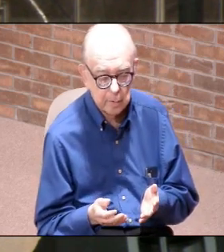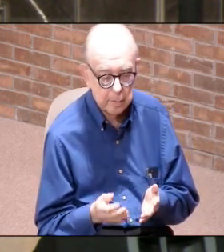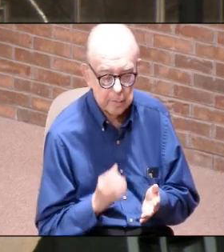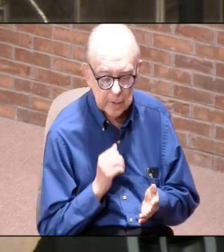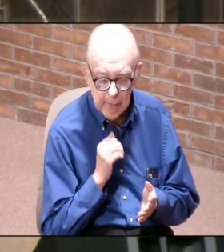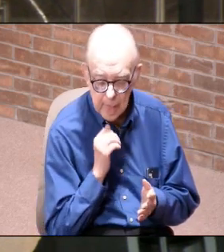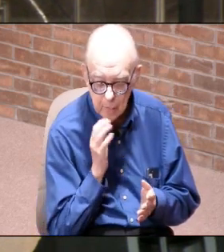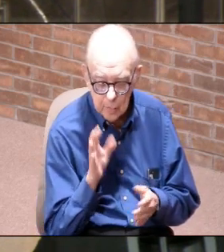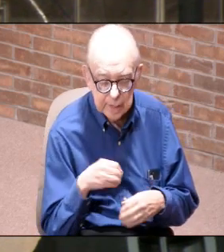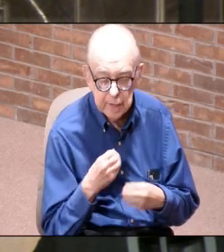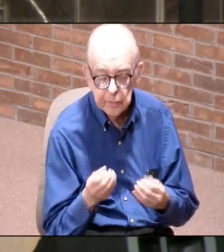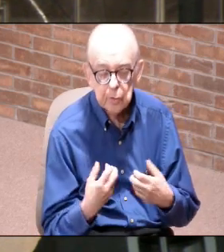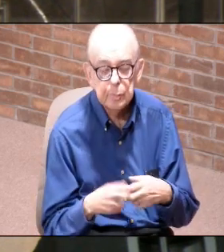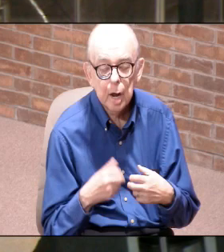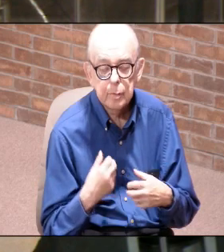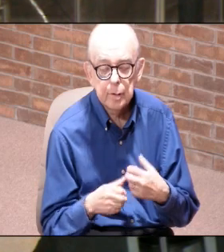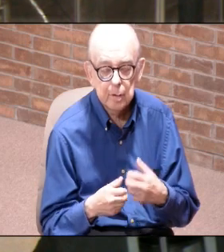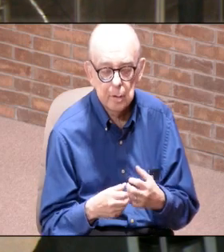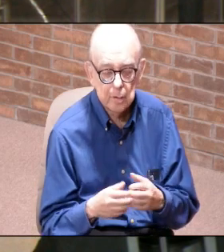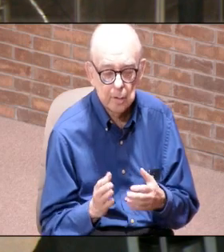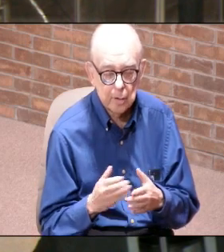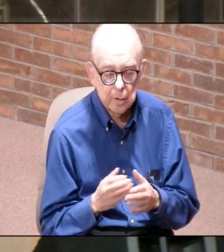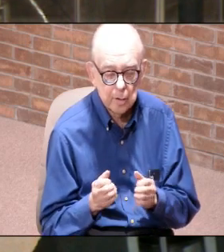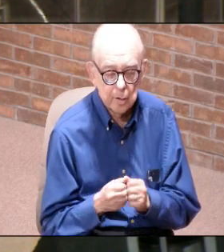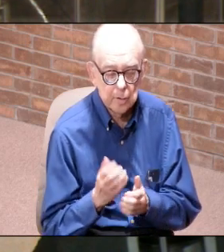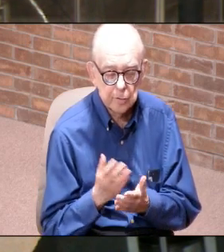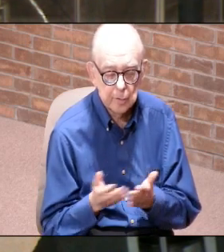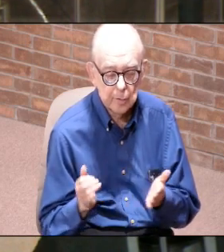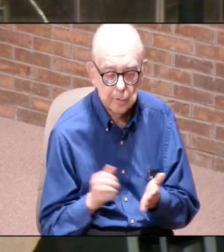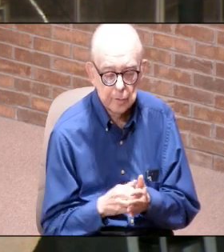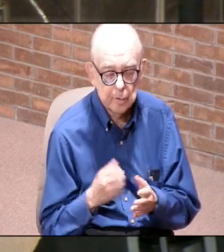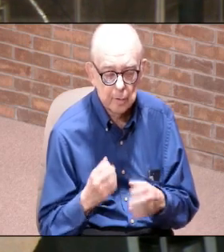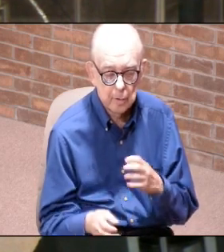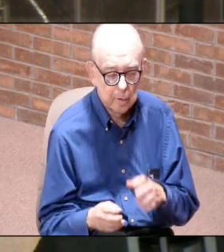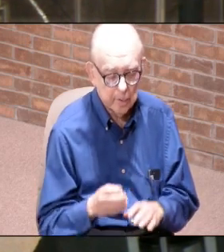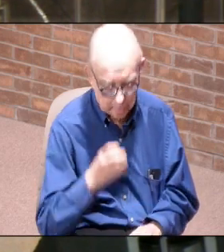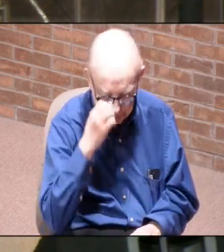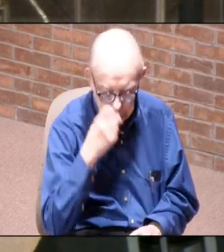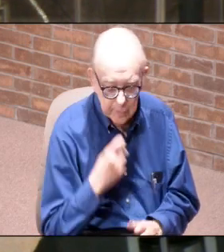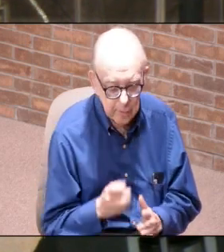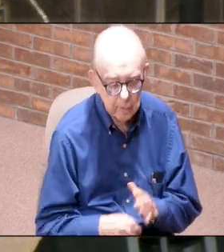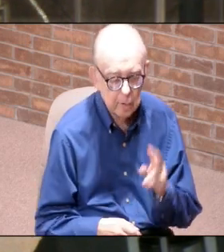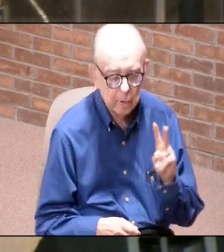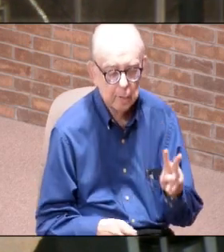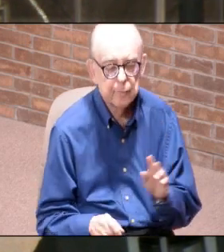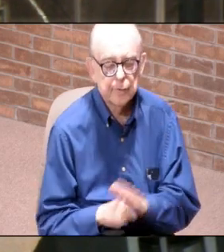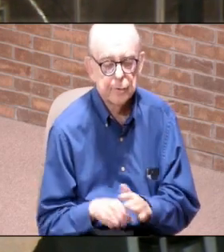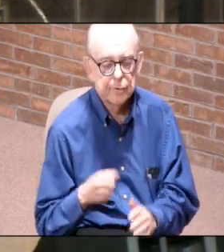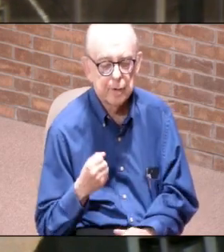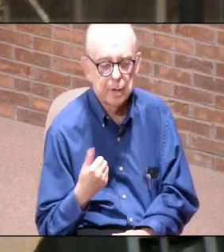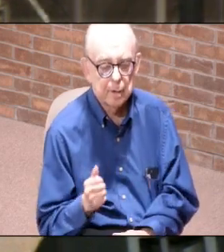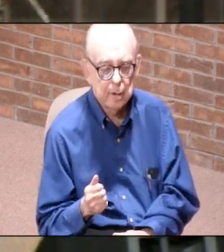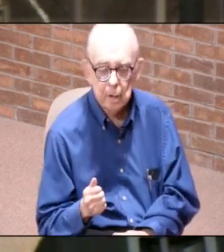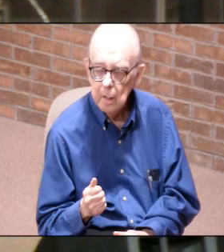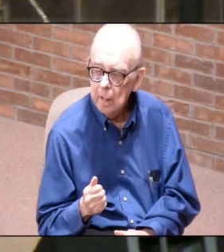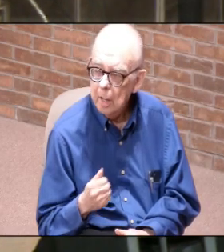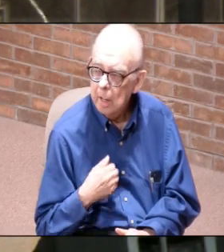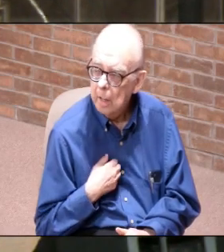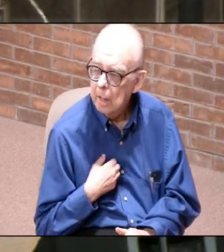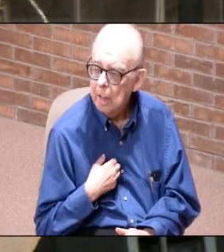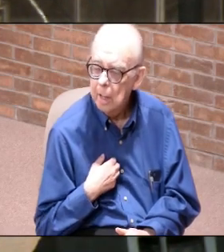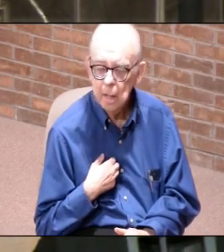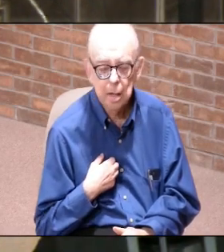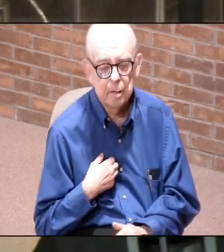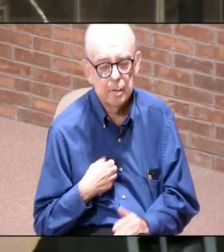it's going to cause you some problems. We'll share with you some of those. Ephesians chapter 2, verse number 10. I got